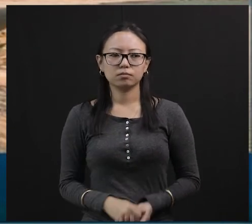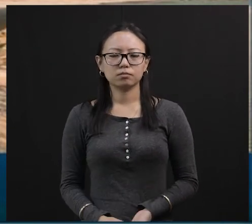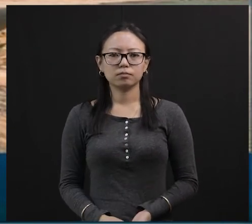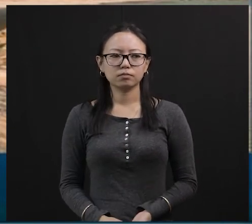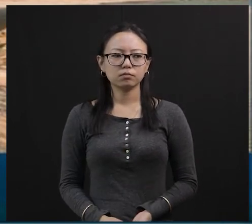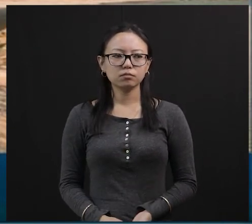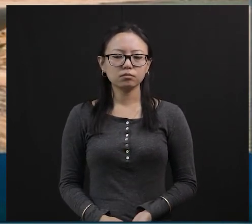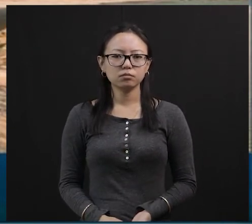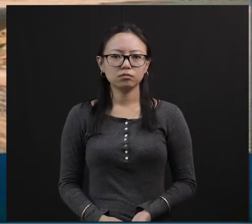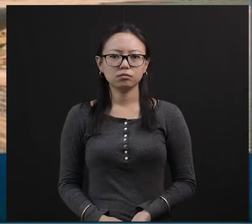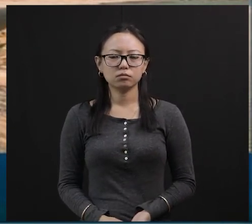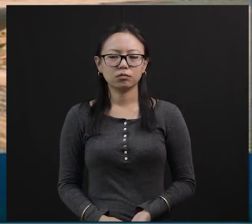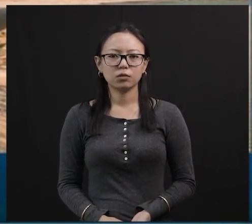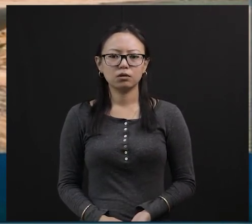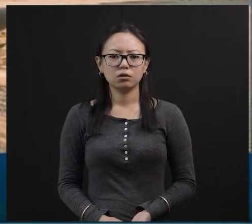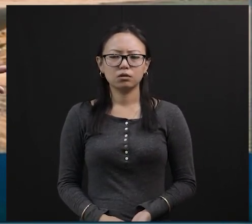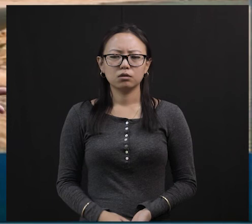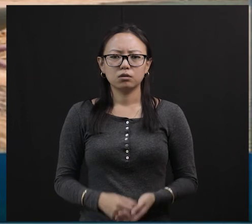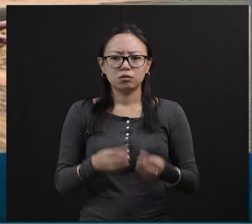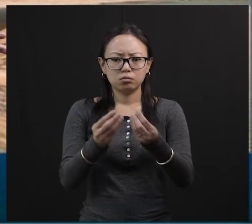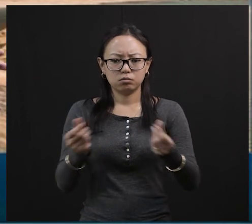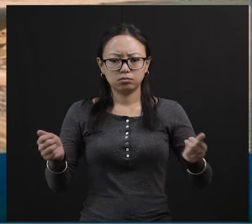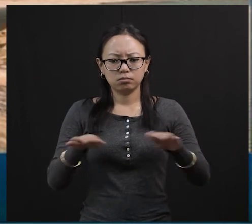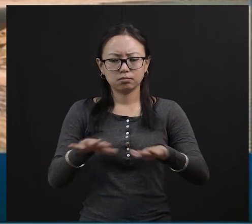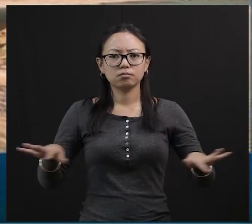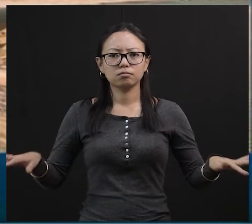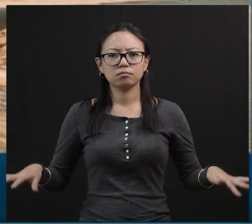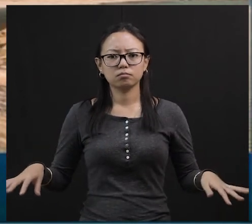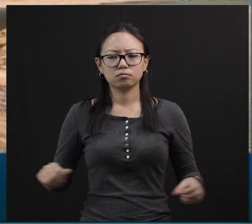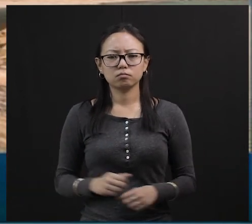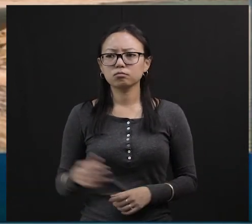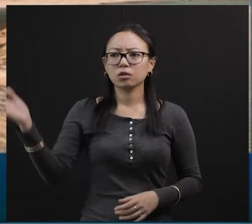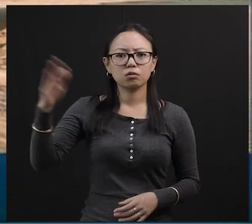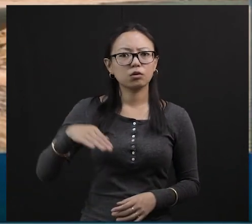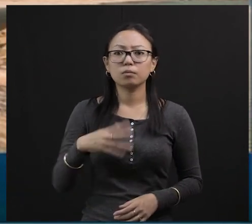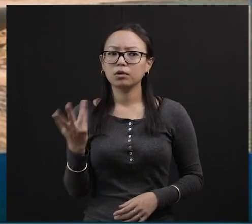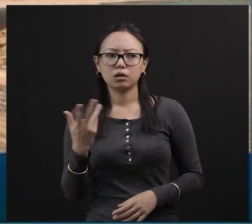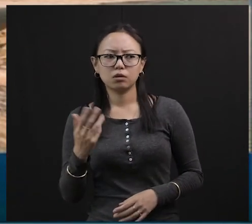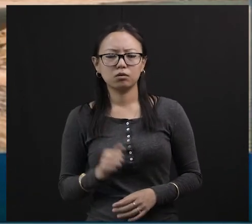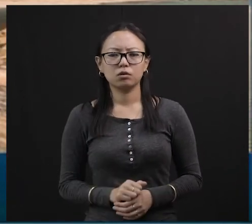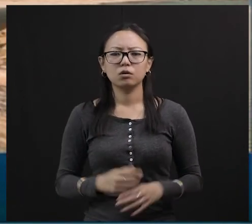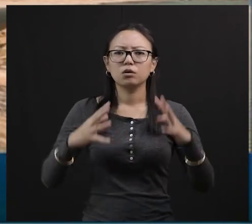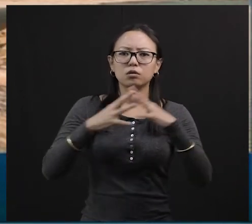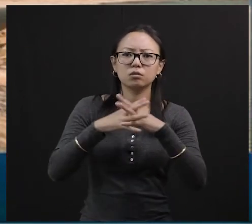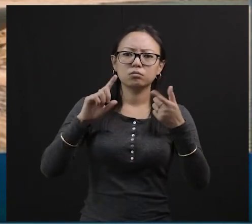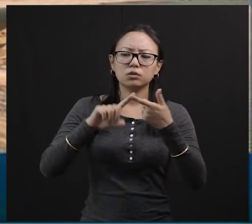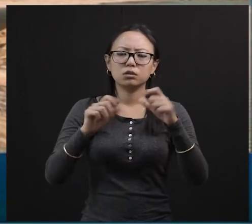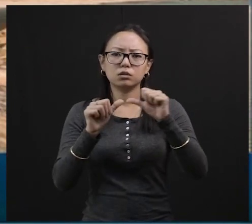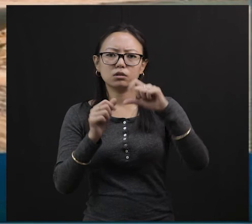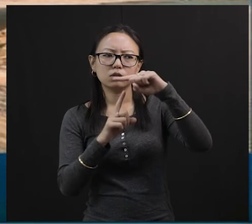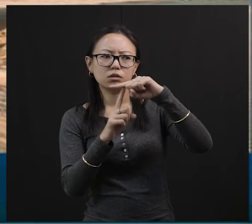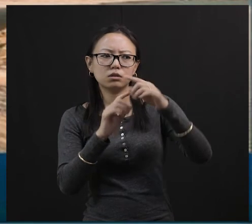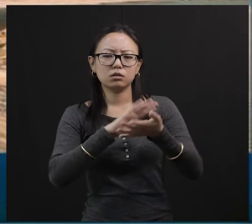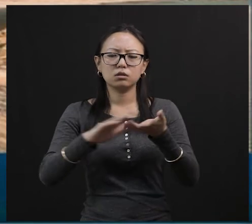So, how did the soil came? The soil came by weathering of rocks. Weathering of rocks by the